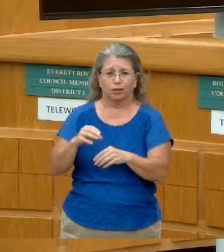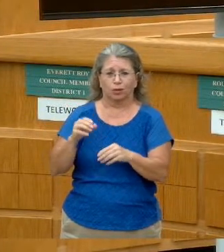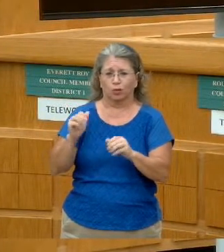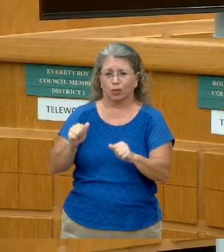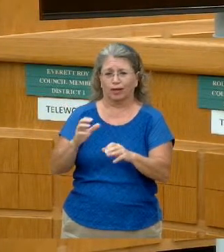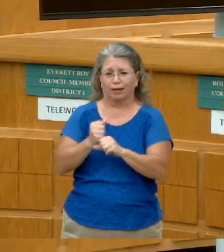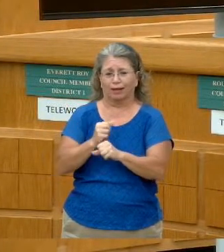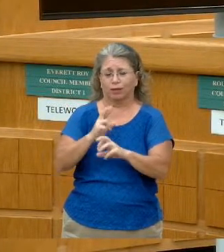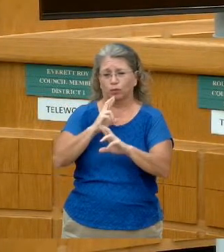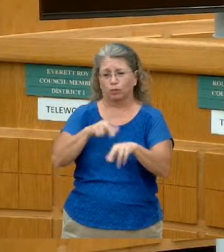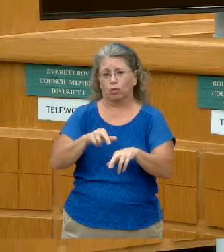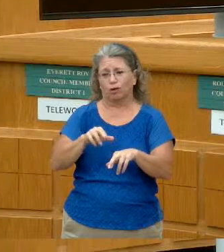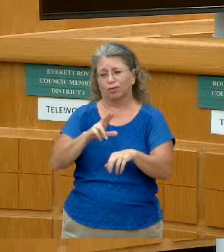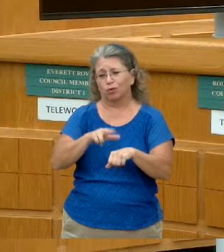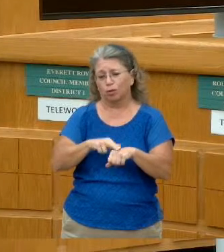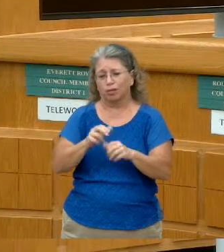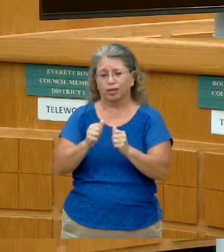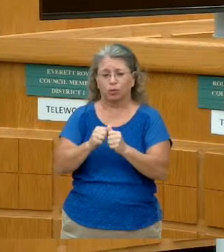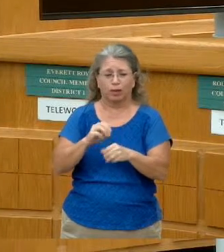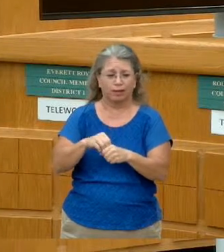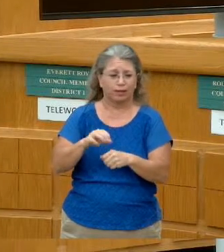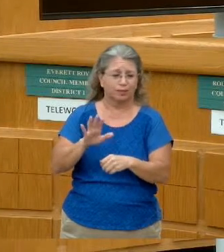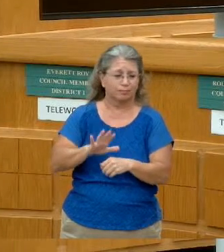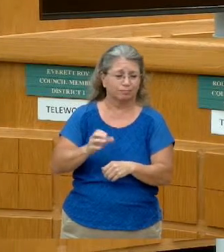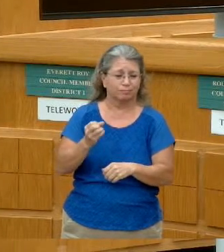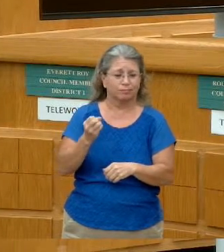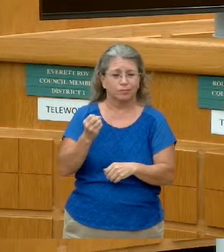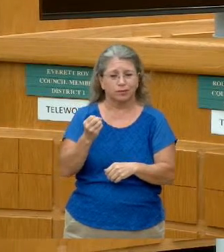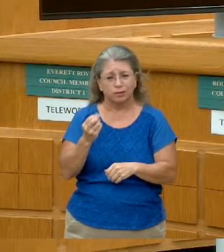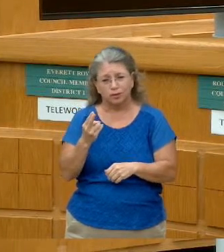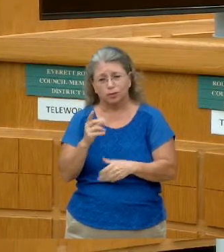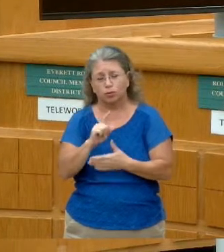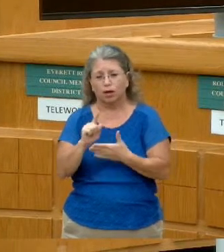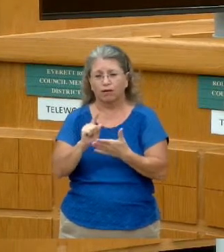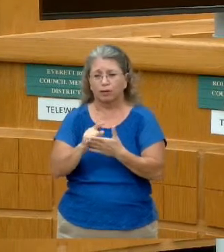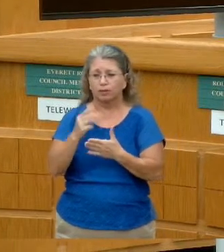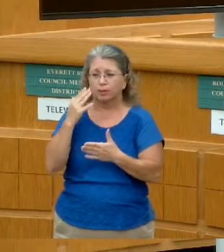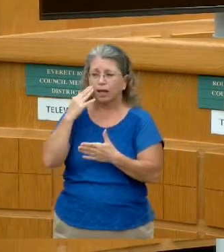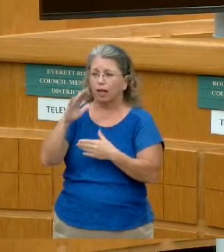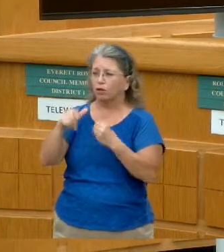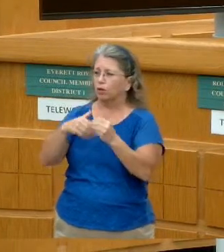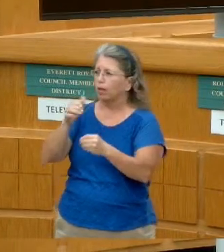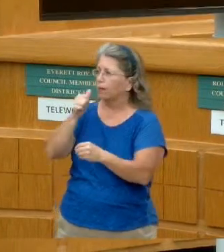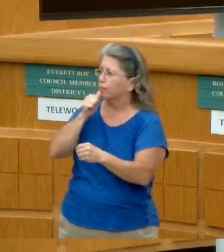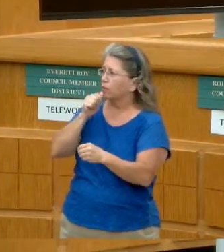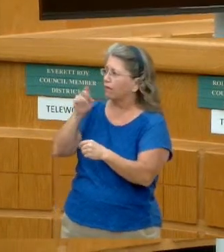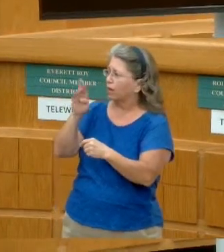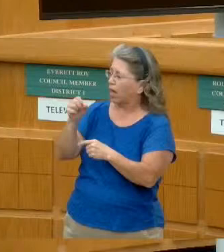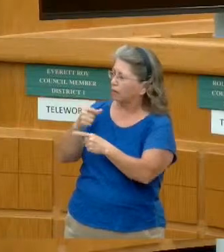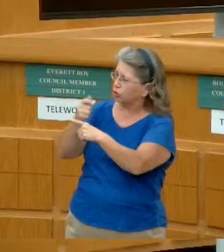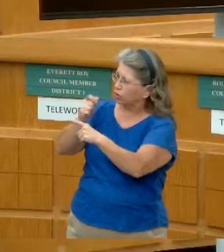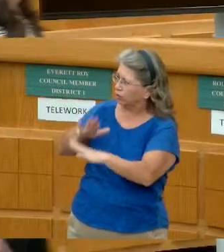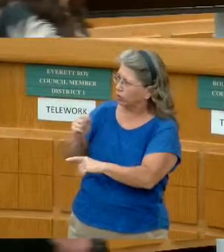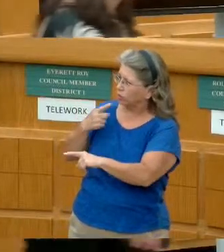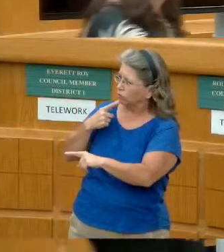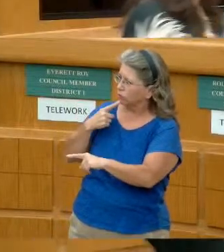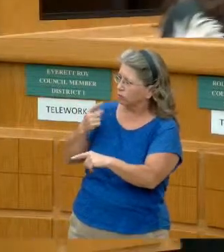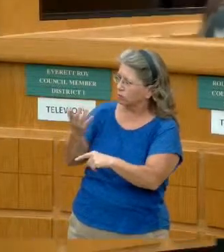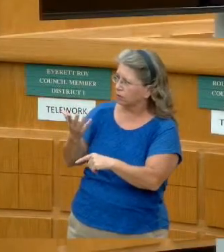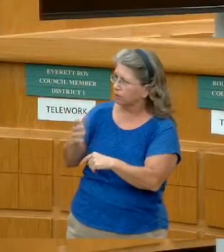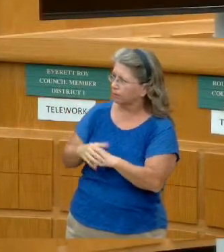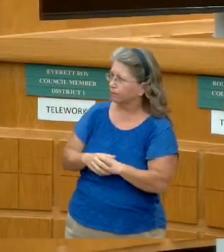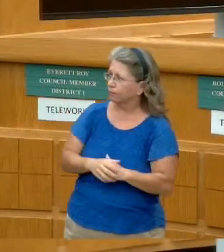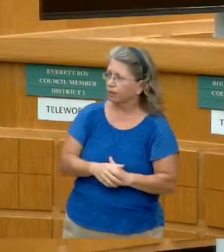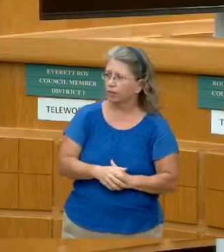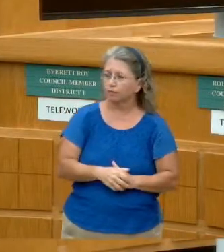to 24, usually 12 hours since the sample is taken. I don't know about commercial labs and others. Judge, you want to add? I just wanted